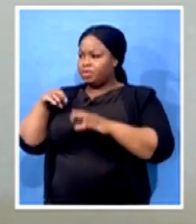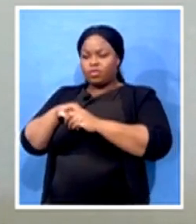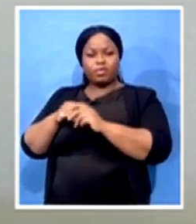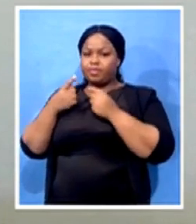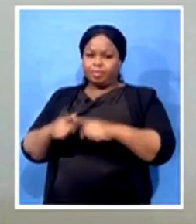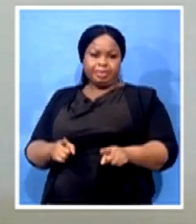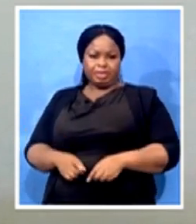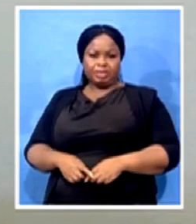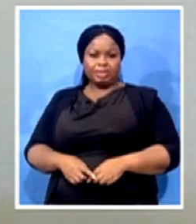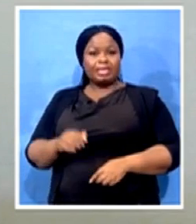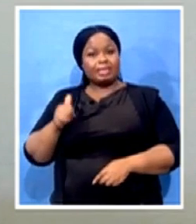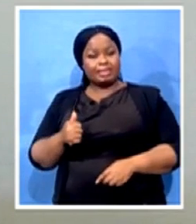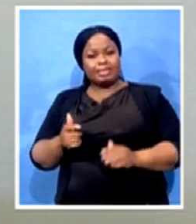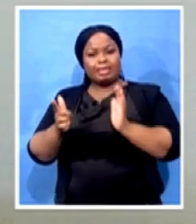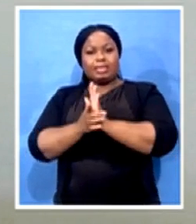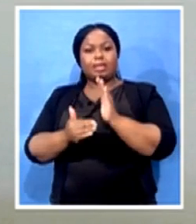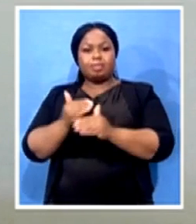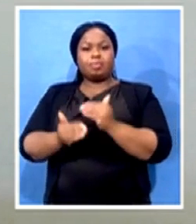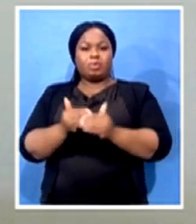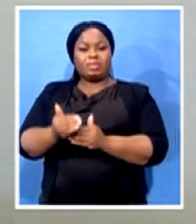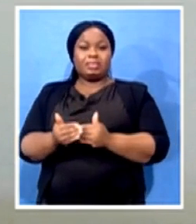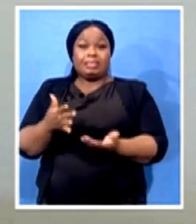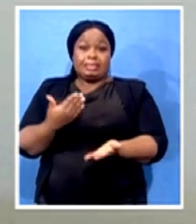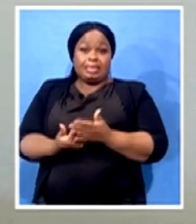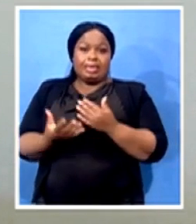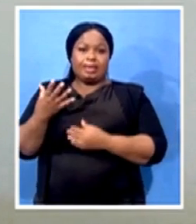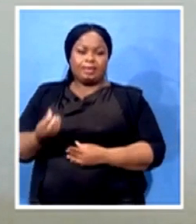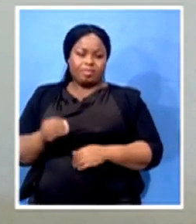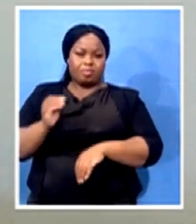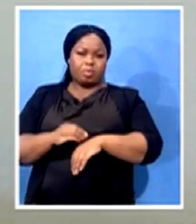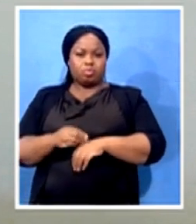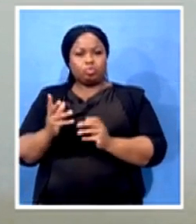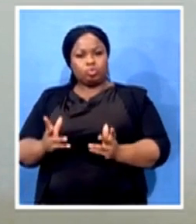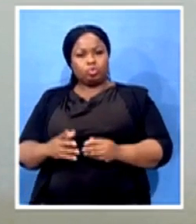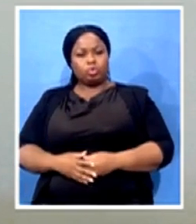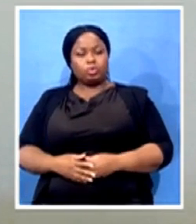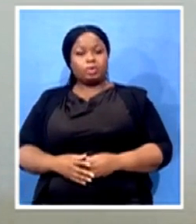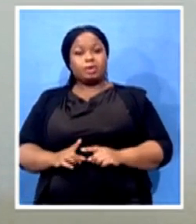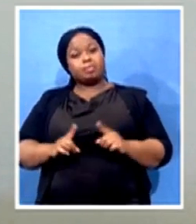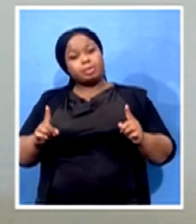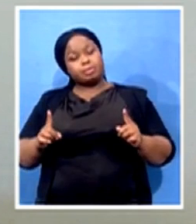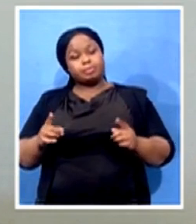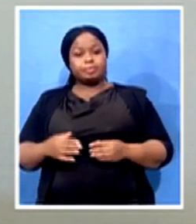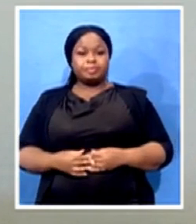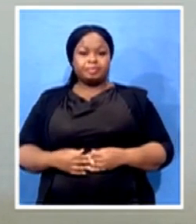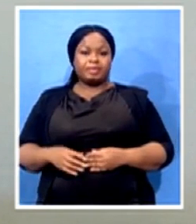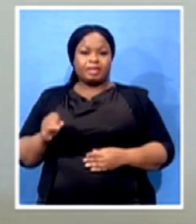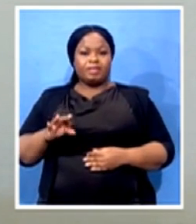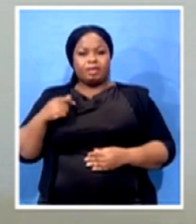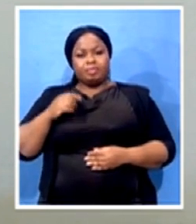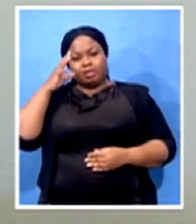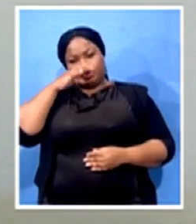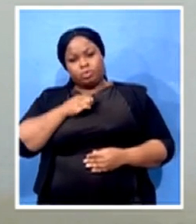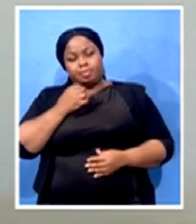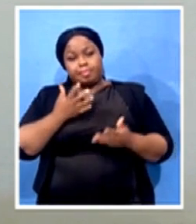process might have problems. But assuming that the diplomatic channel, as